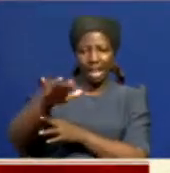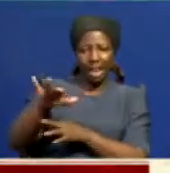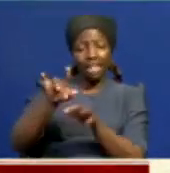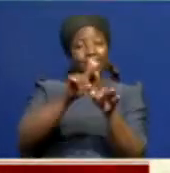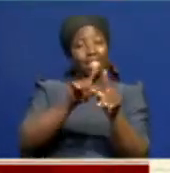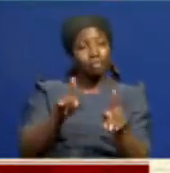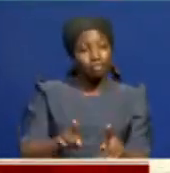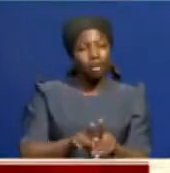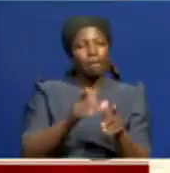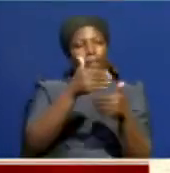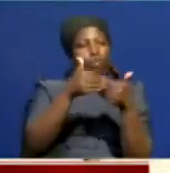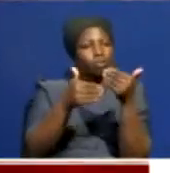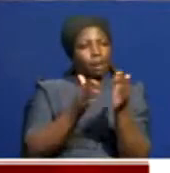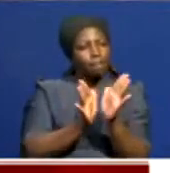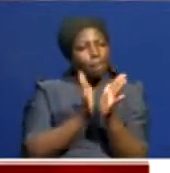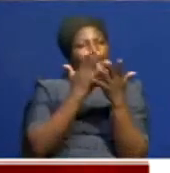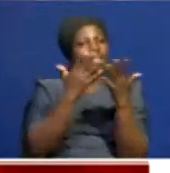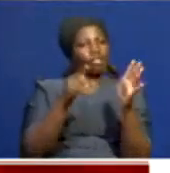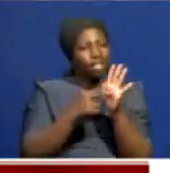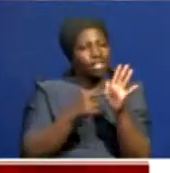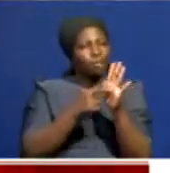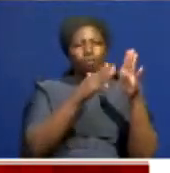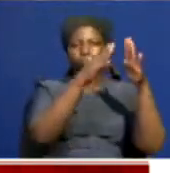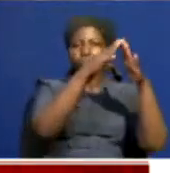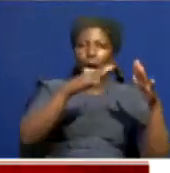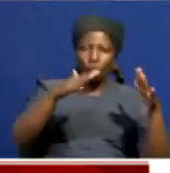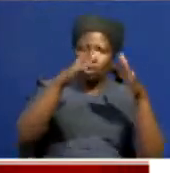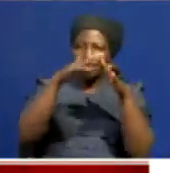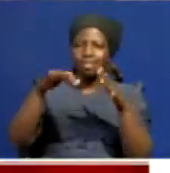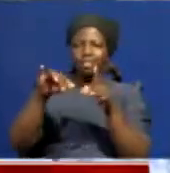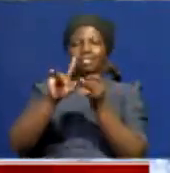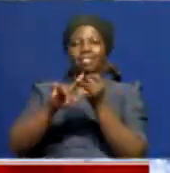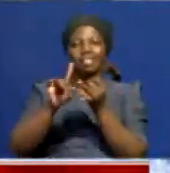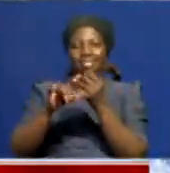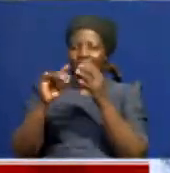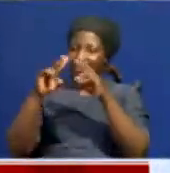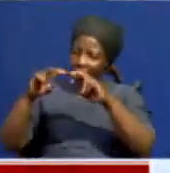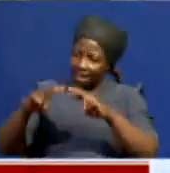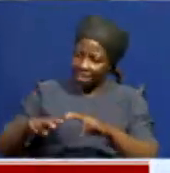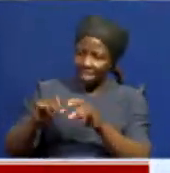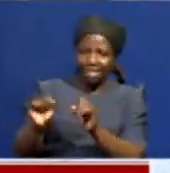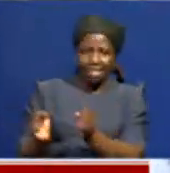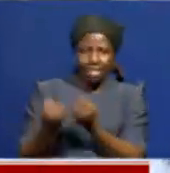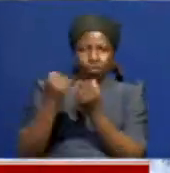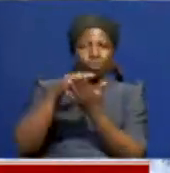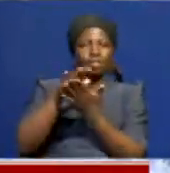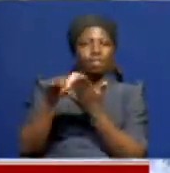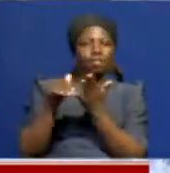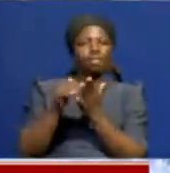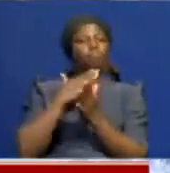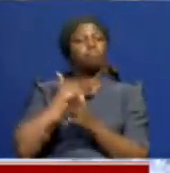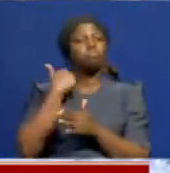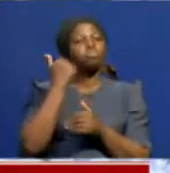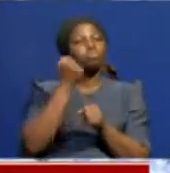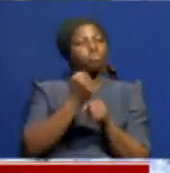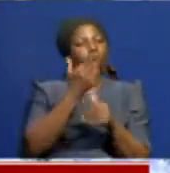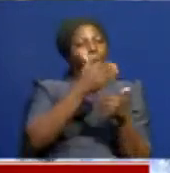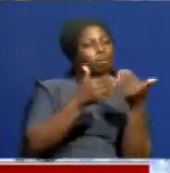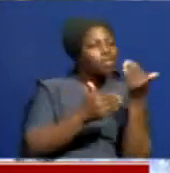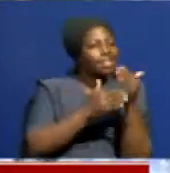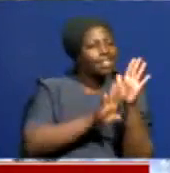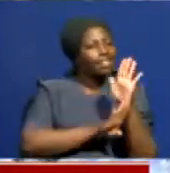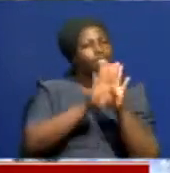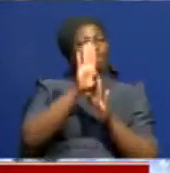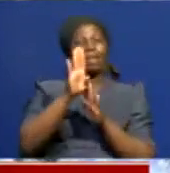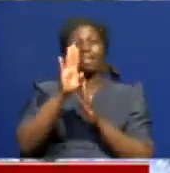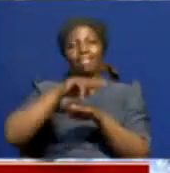public amenities like malls and search and rescue centers. Tunataka kufanya infrastructure development. Serikali kuu